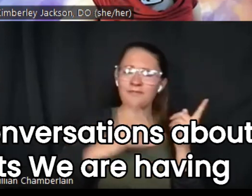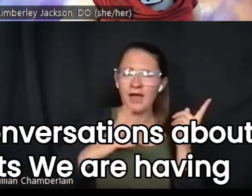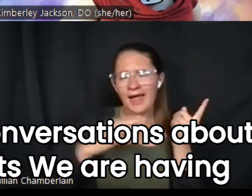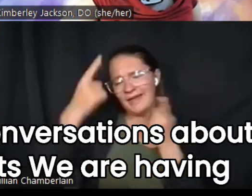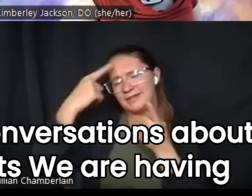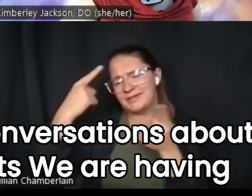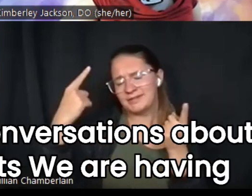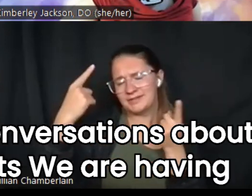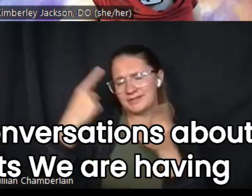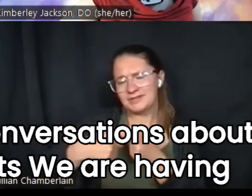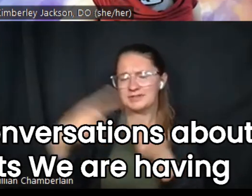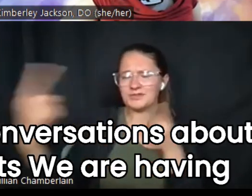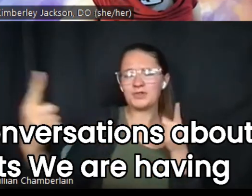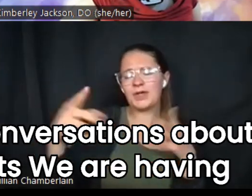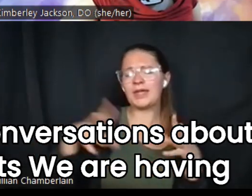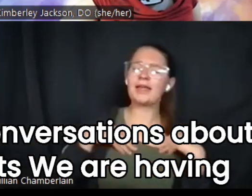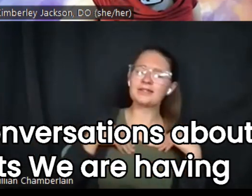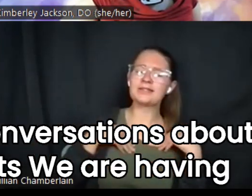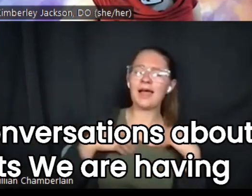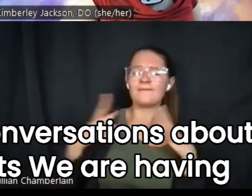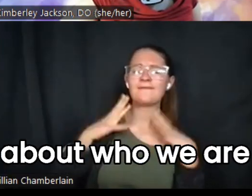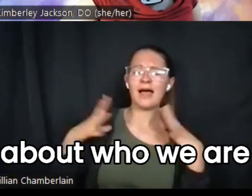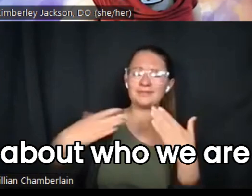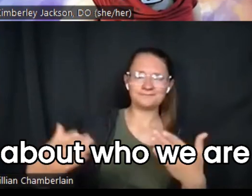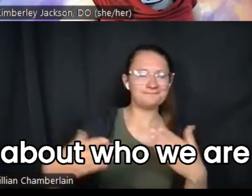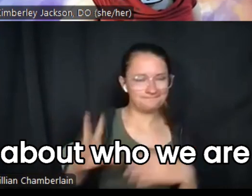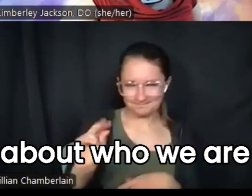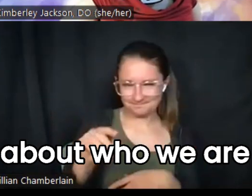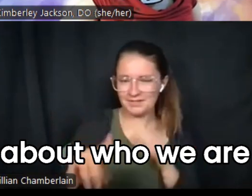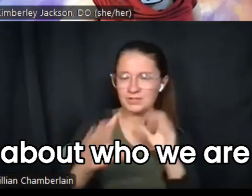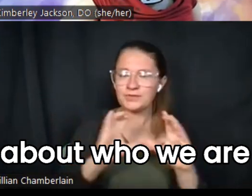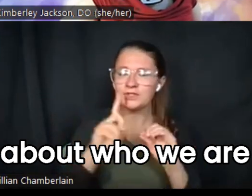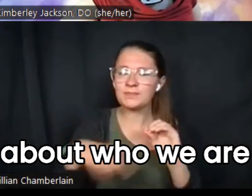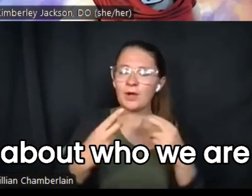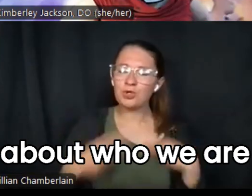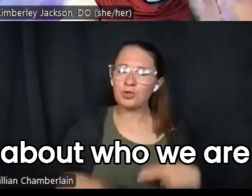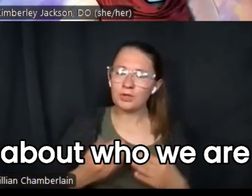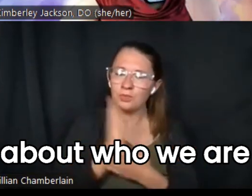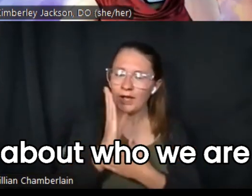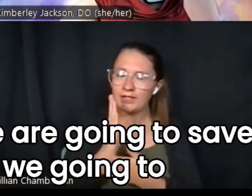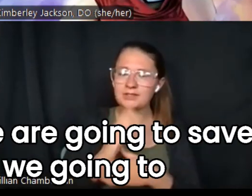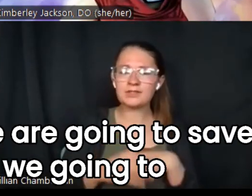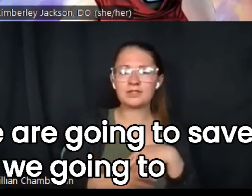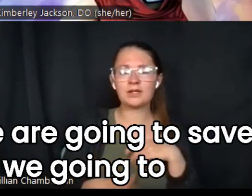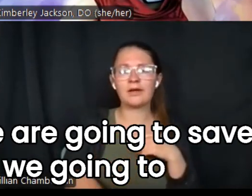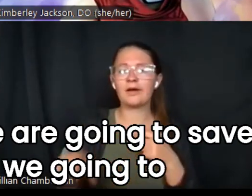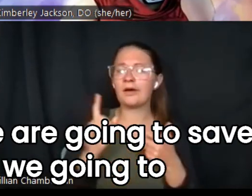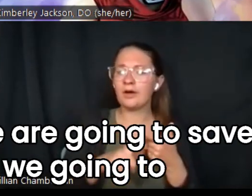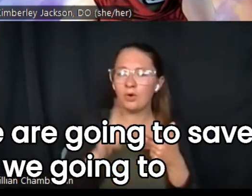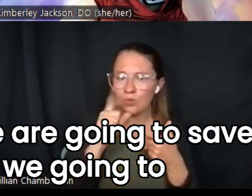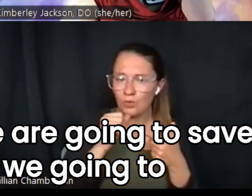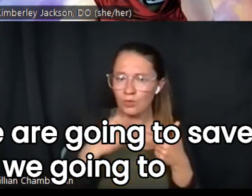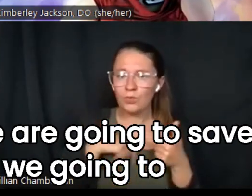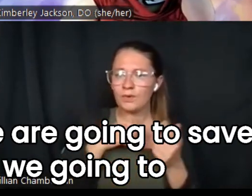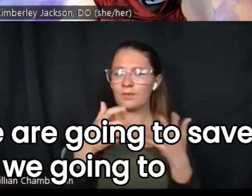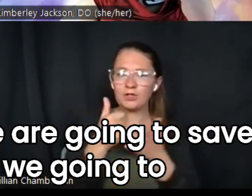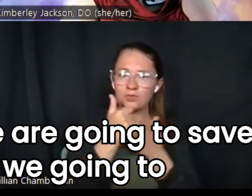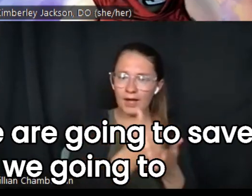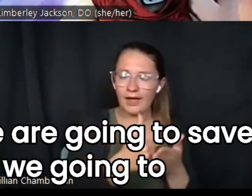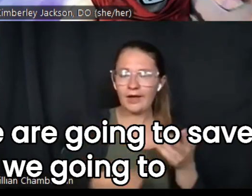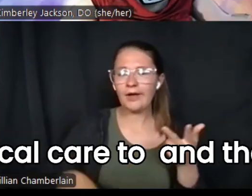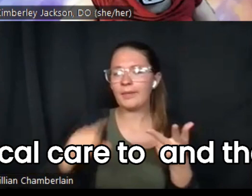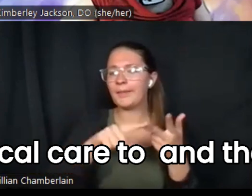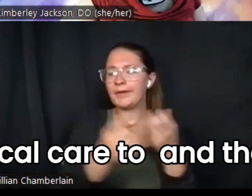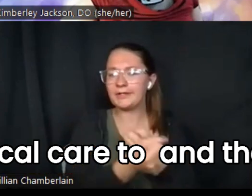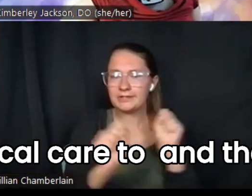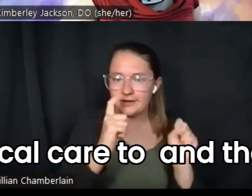are having conversations about human rights. We are having conversations about who we are going to help, who are we are going to save, who are we